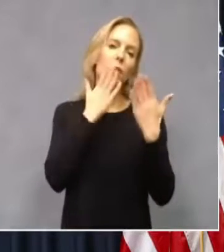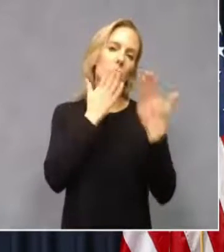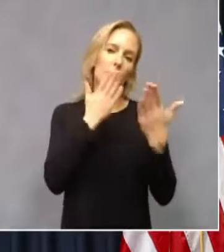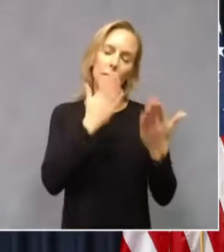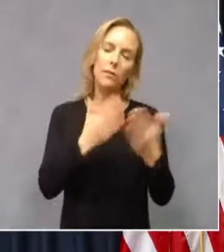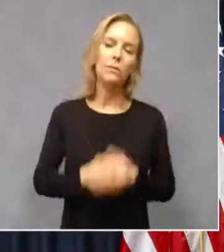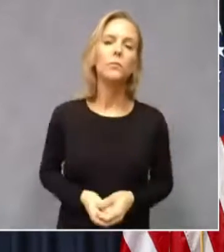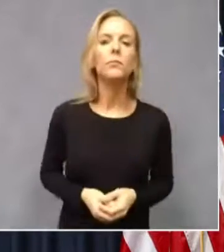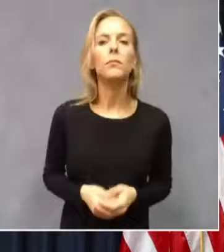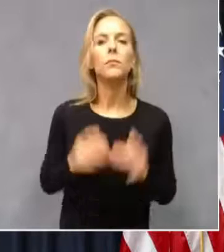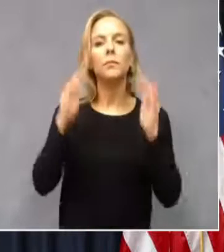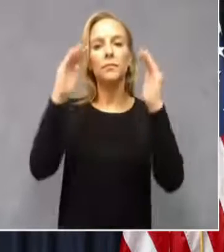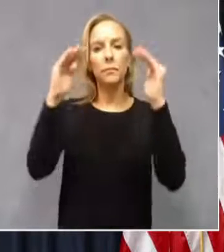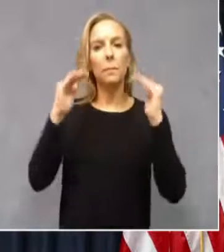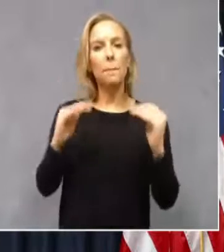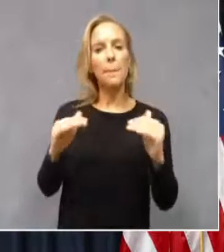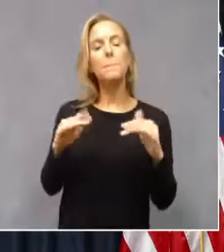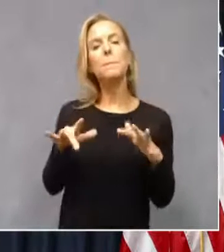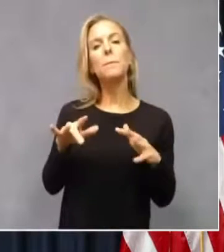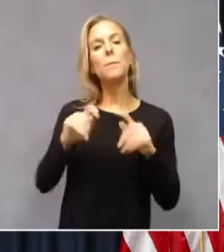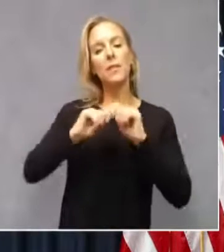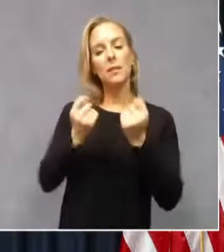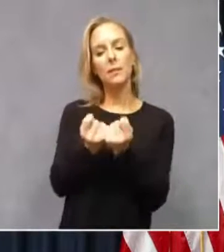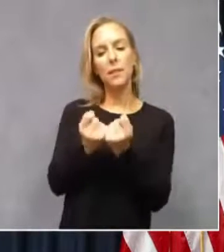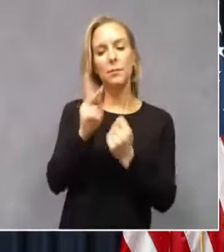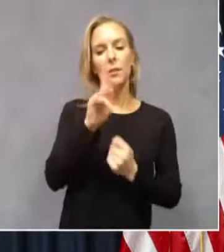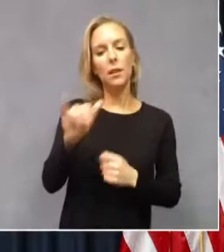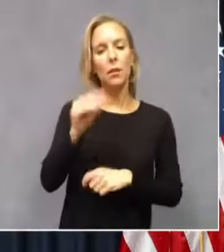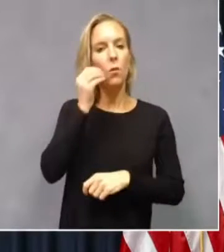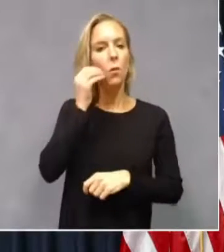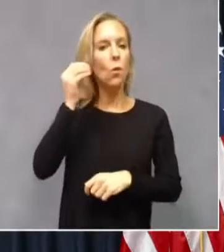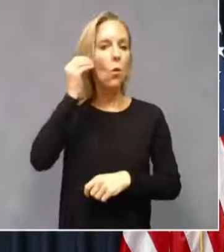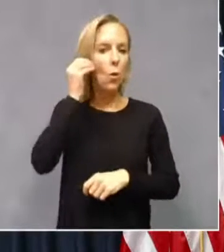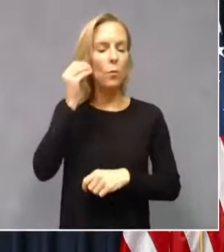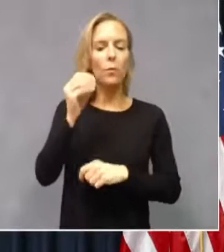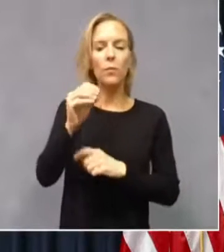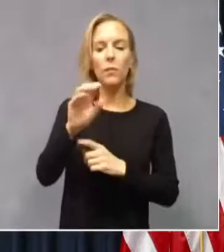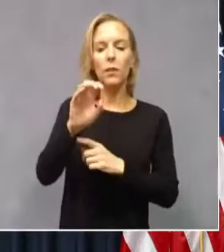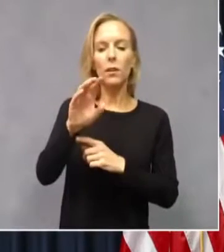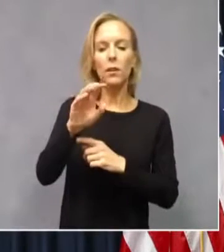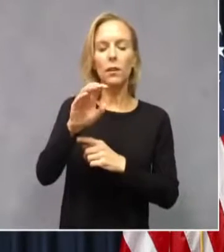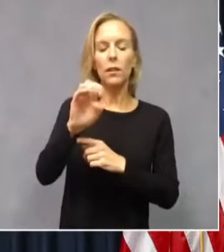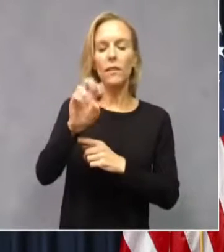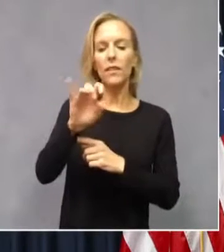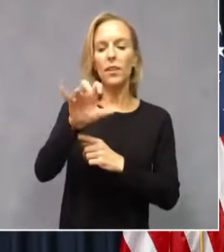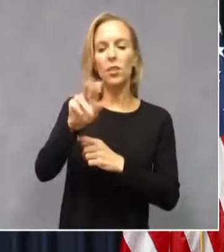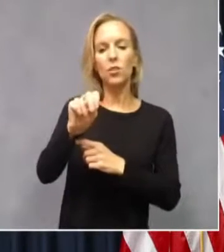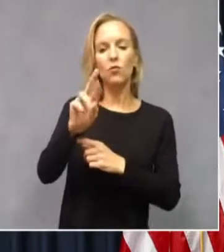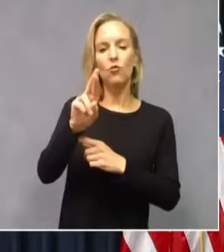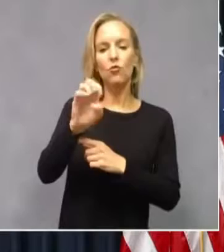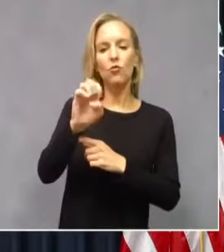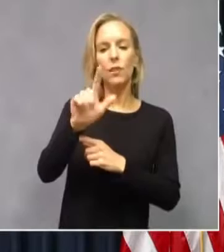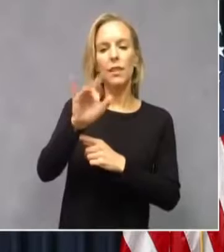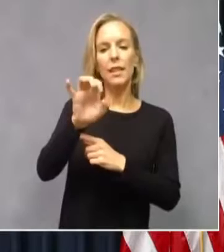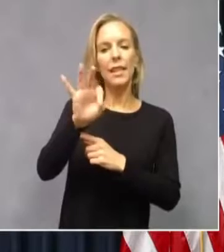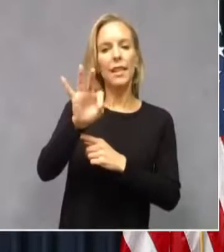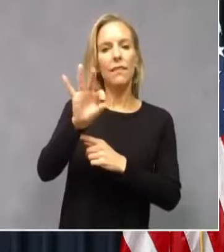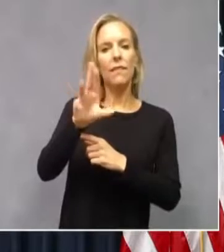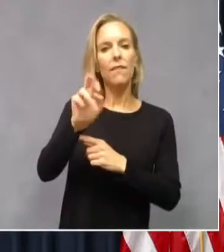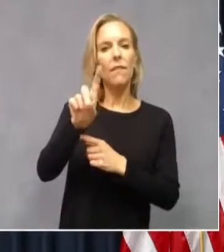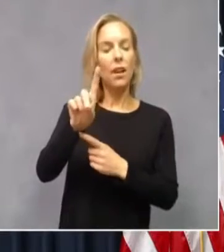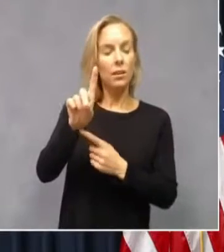next, our Team Kentucky Healthy at Home Eviction Relief Fund. Since yesterday's application reopenings, the Healthy at